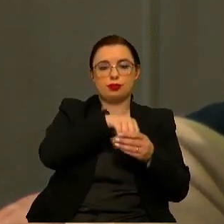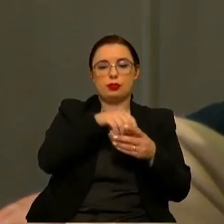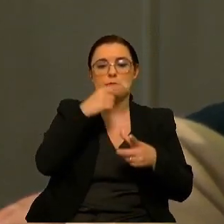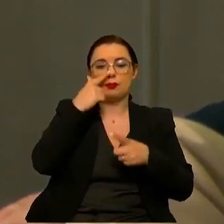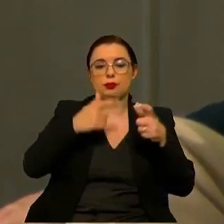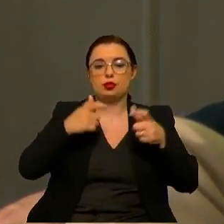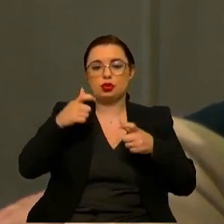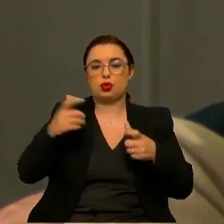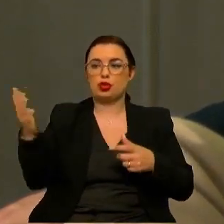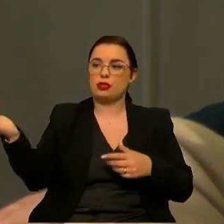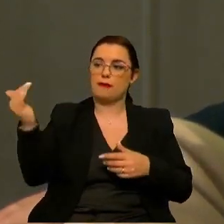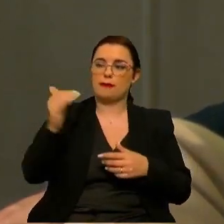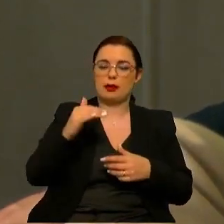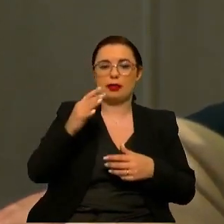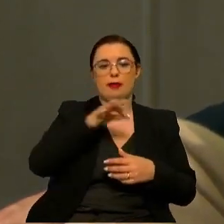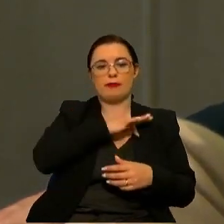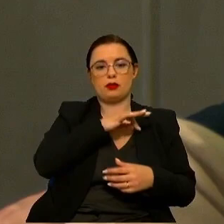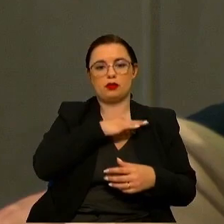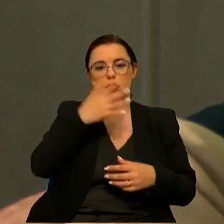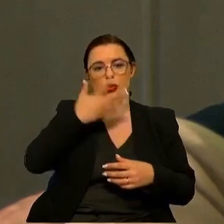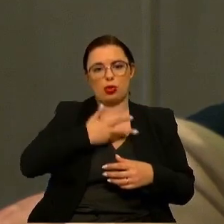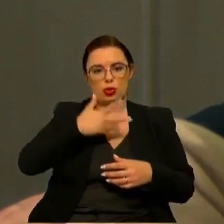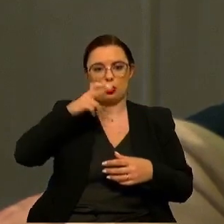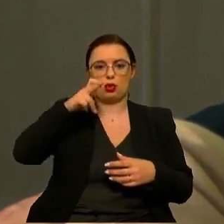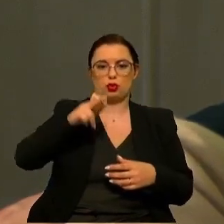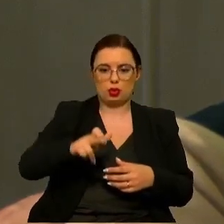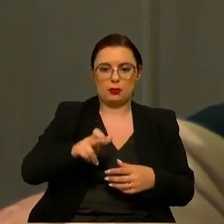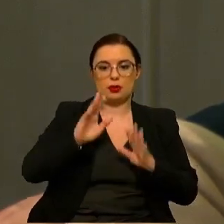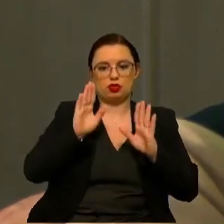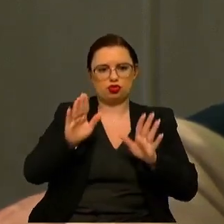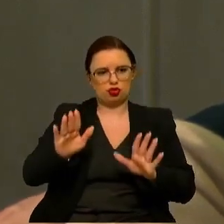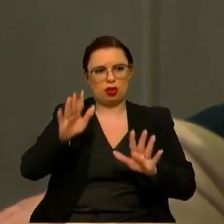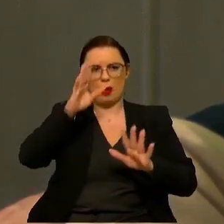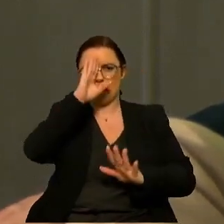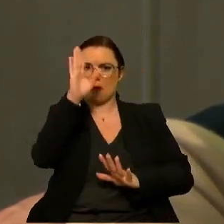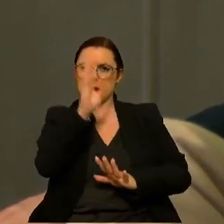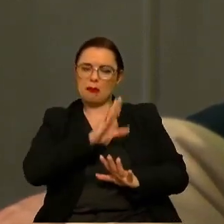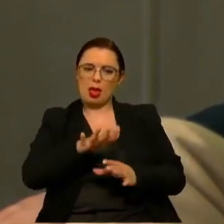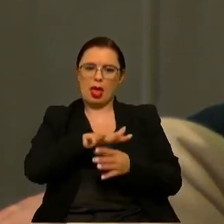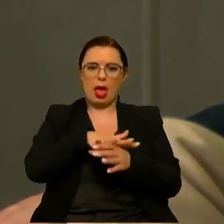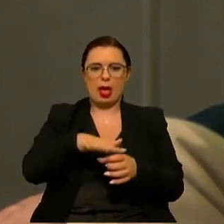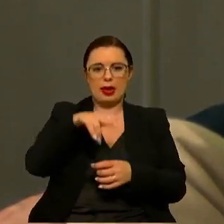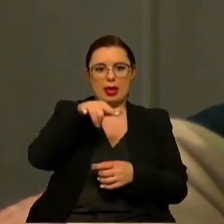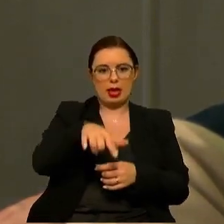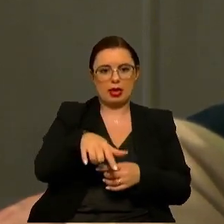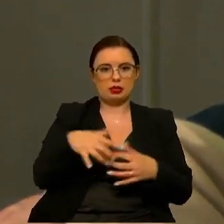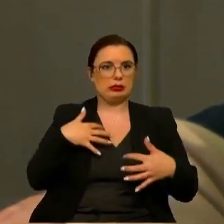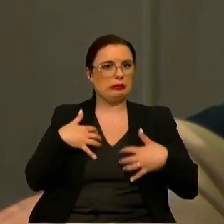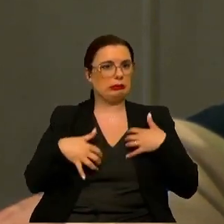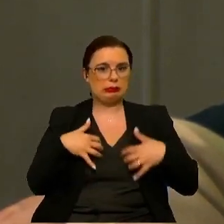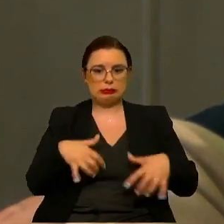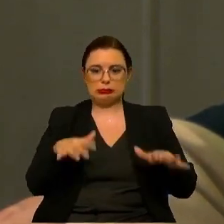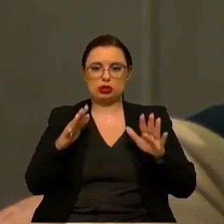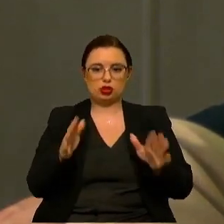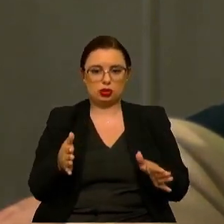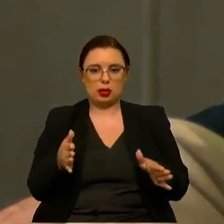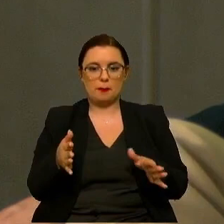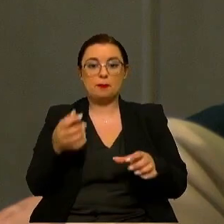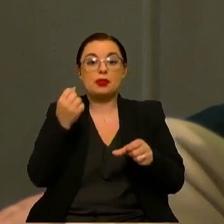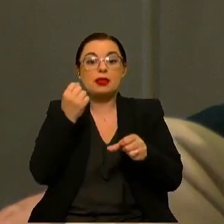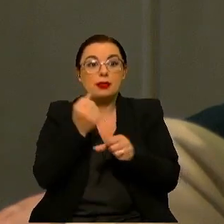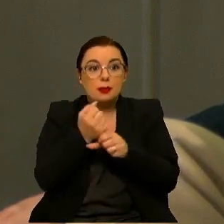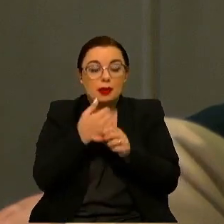And sometimes we have people from the academic world with a PhD, and they have training